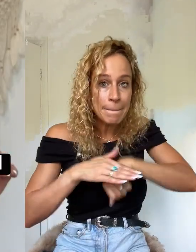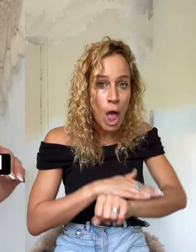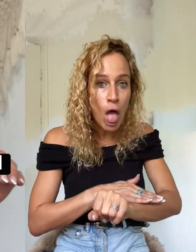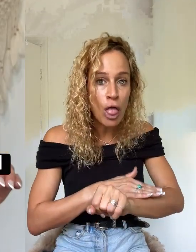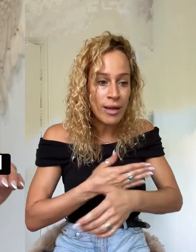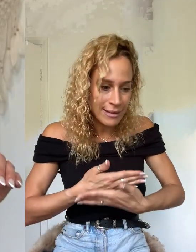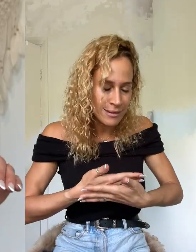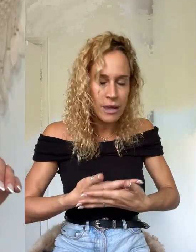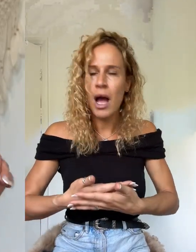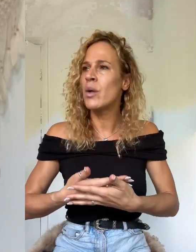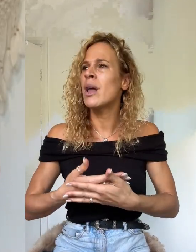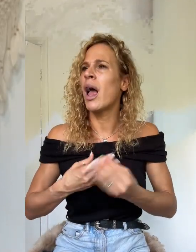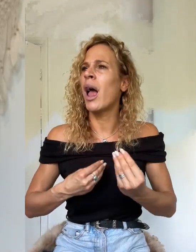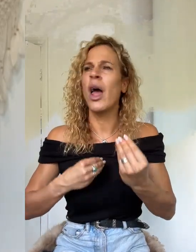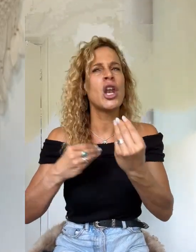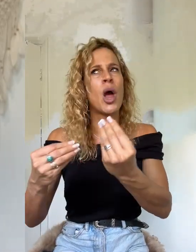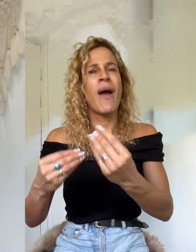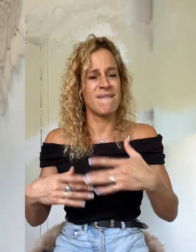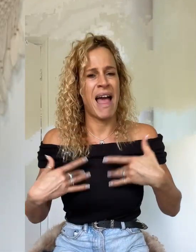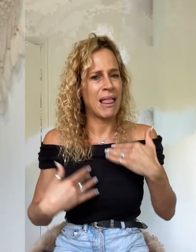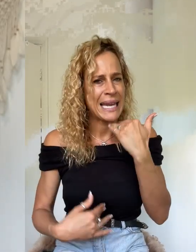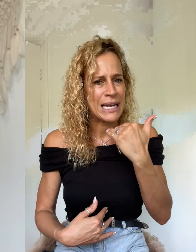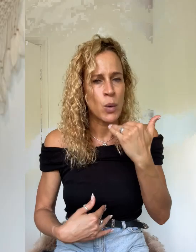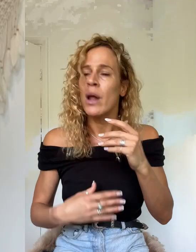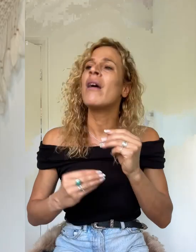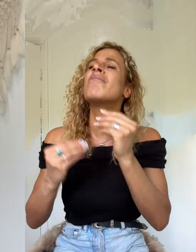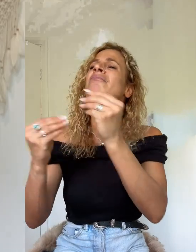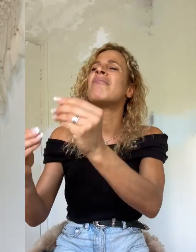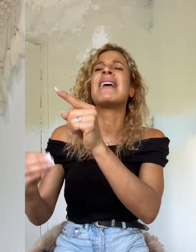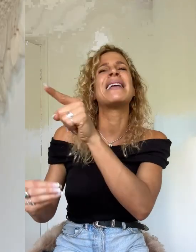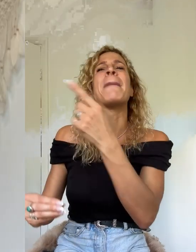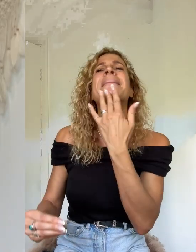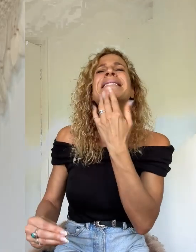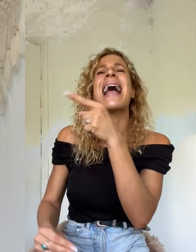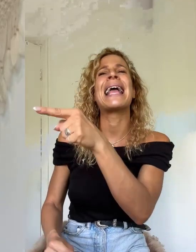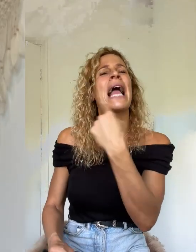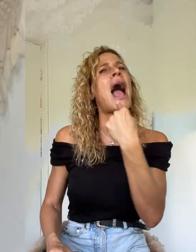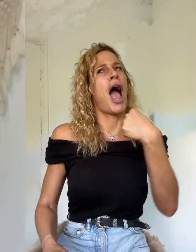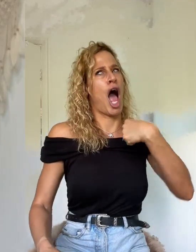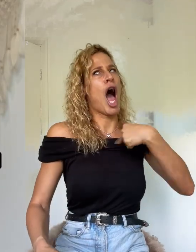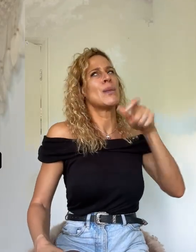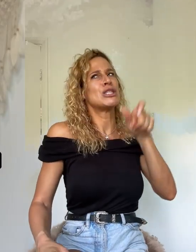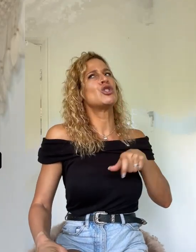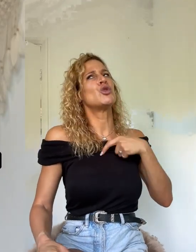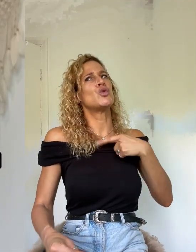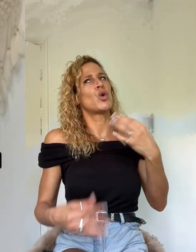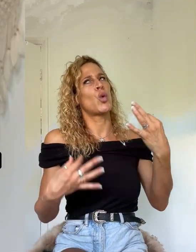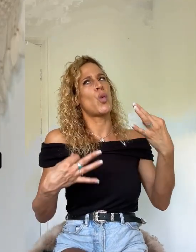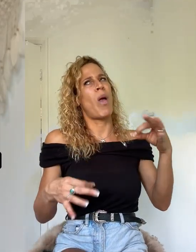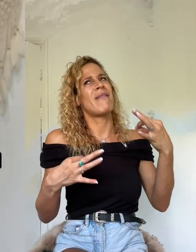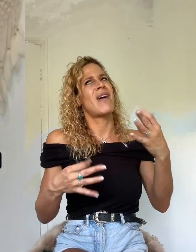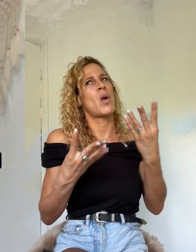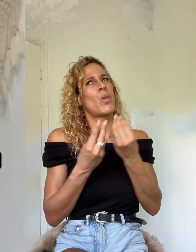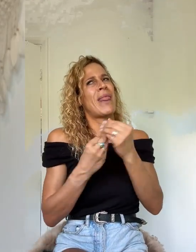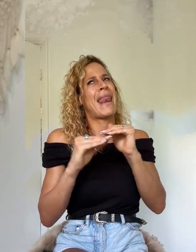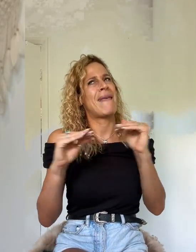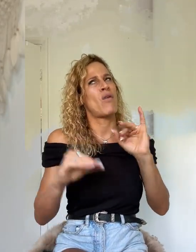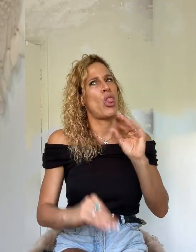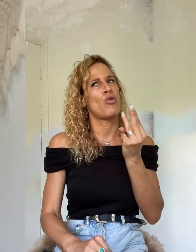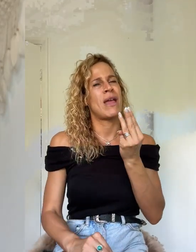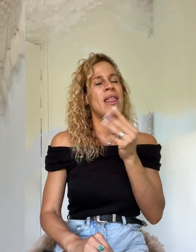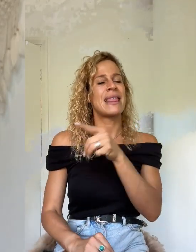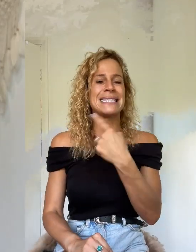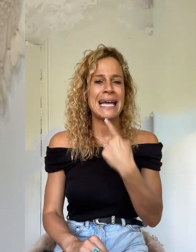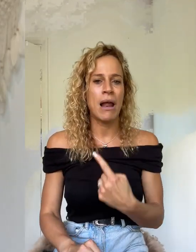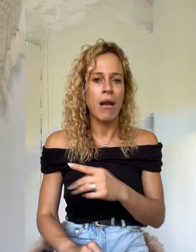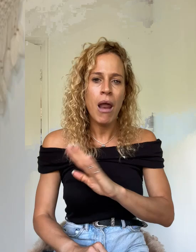That's how inadequate I felt. I literally handed them back the paper and went, no, I think you've made a mistake. No, I was one of the students that needed to qualify with a level